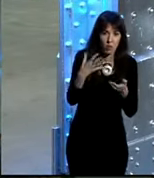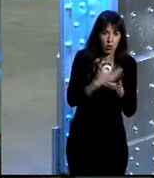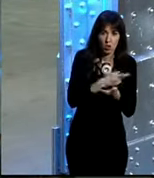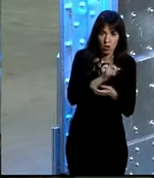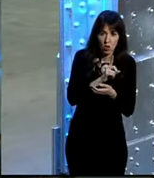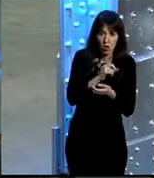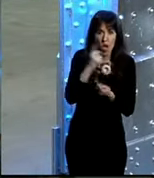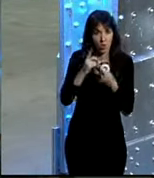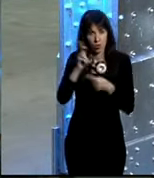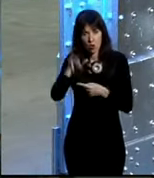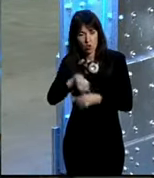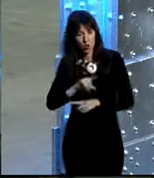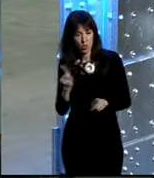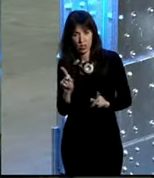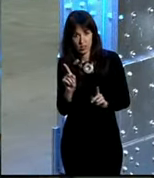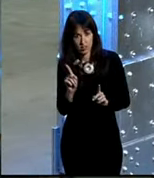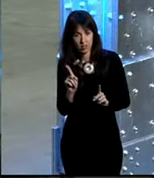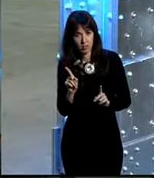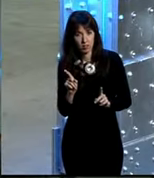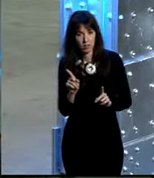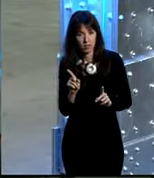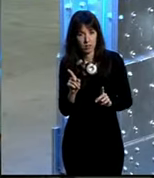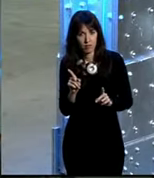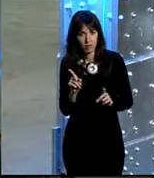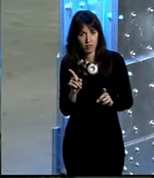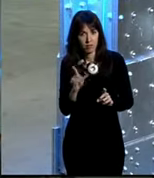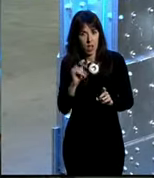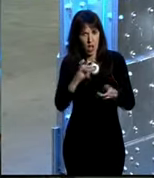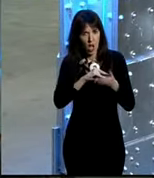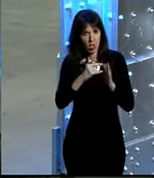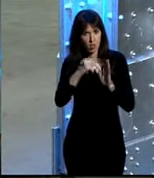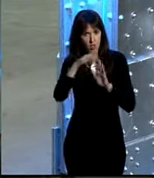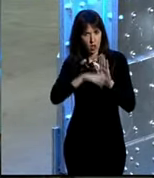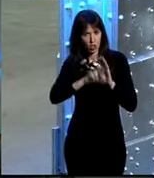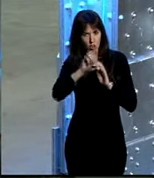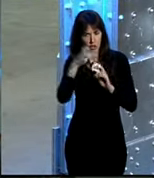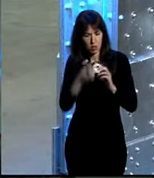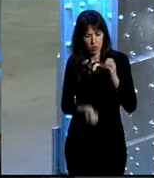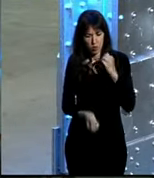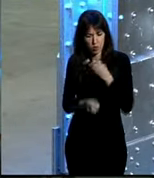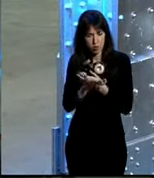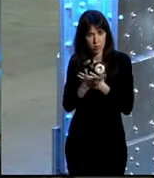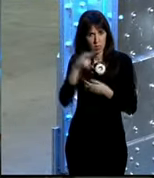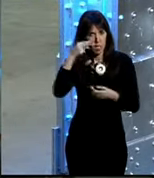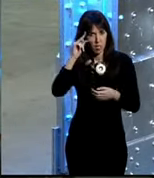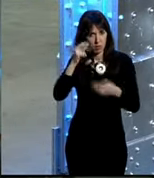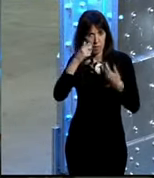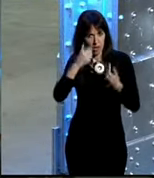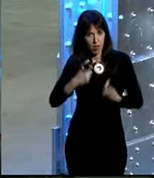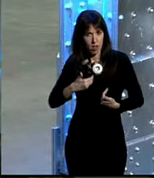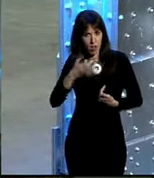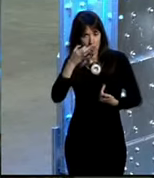not all of Transmedia is part of narration or narrates. Many Transmedia